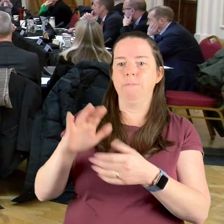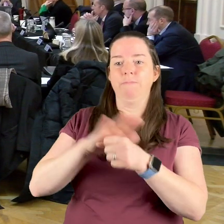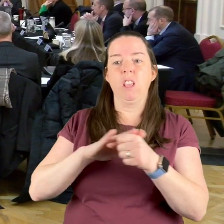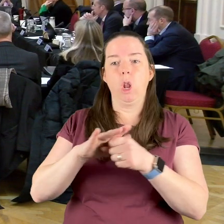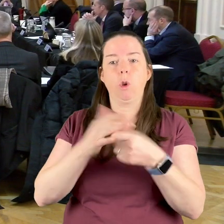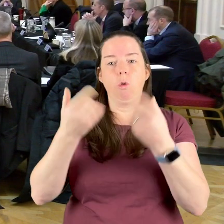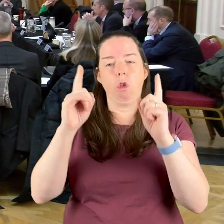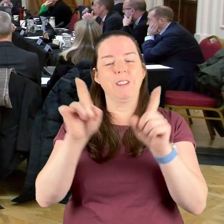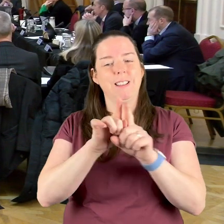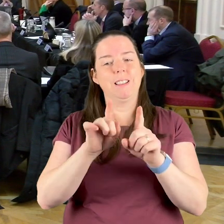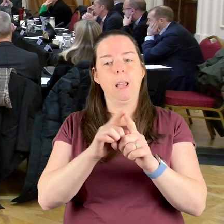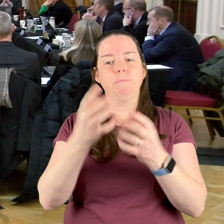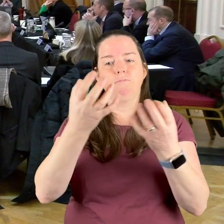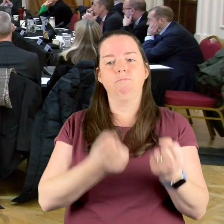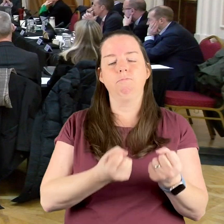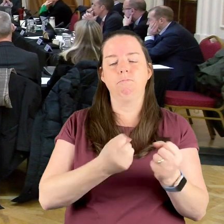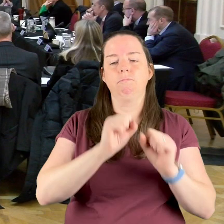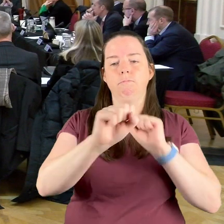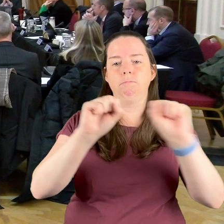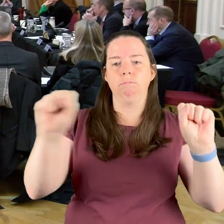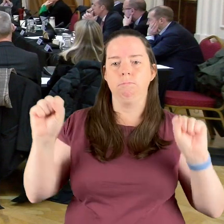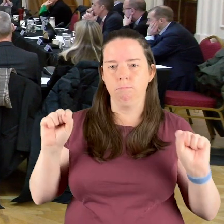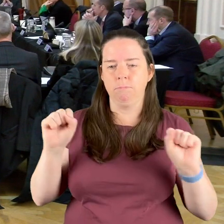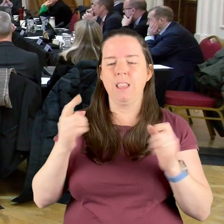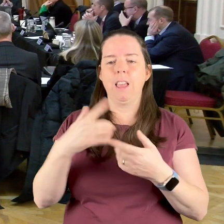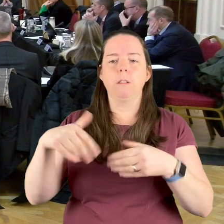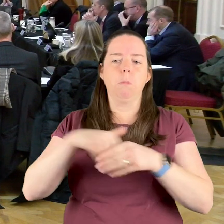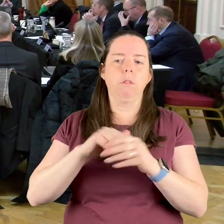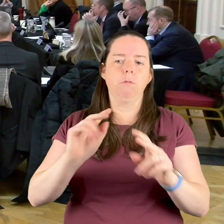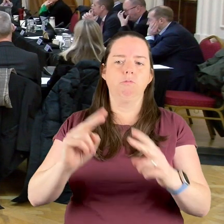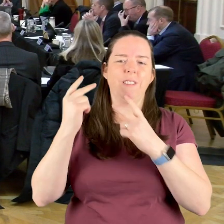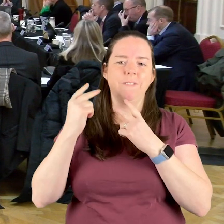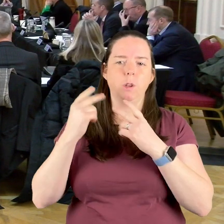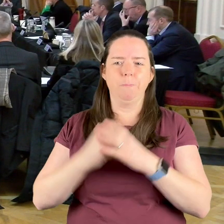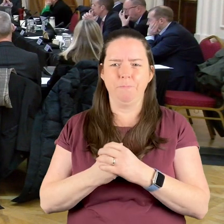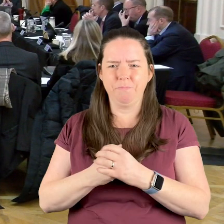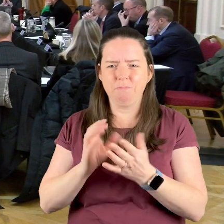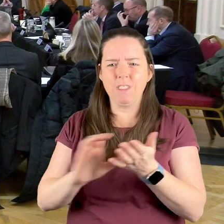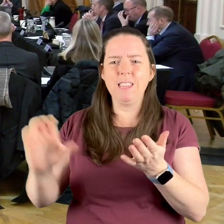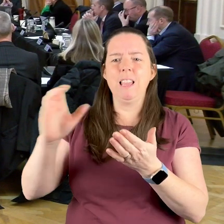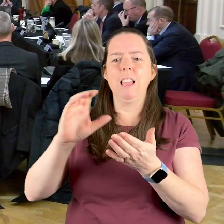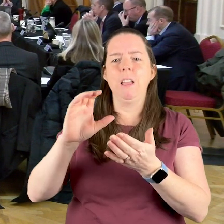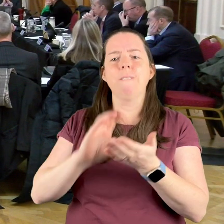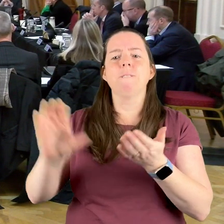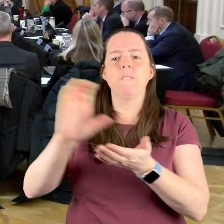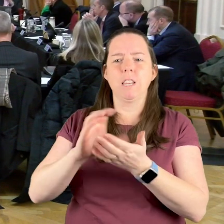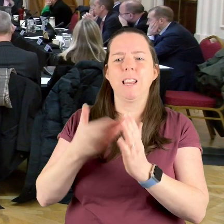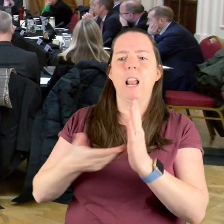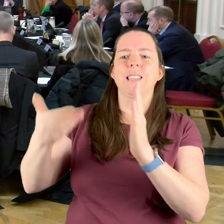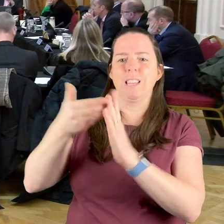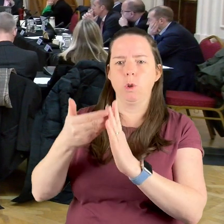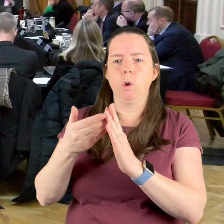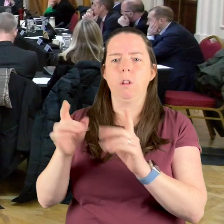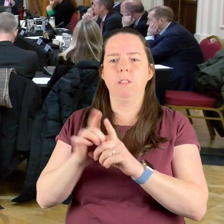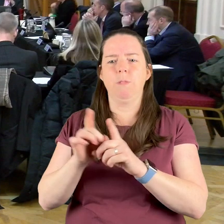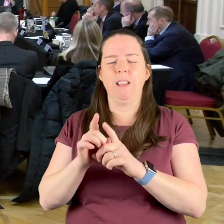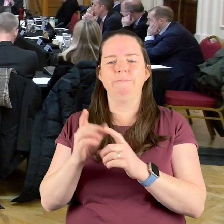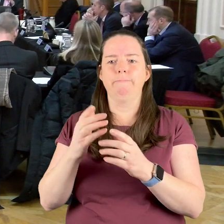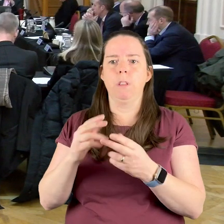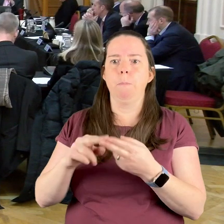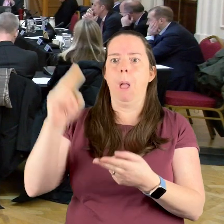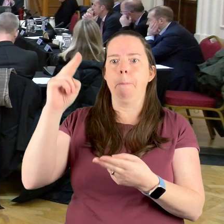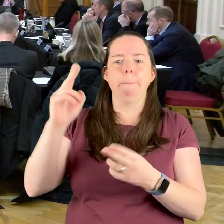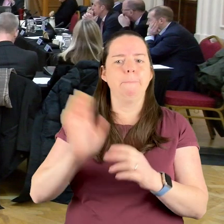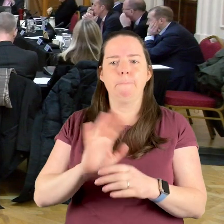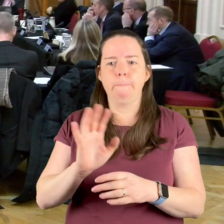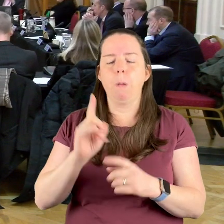the allocation, as have local authorities, for that. So that's part of the review. There is additional funding in that as well. It's not a huge